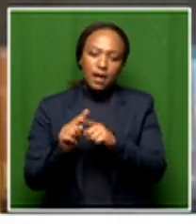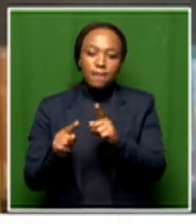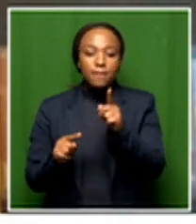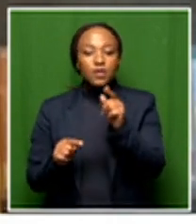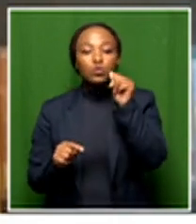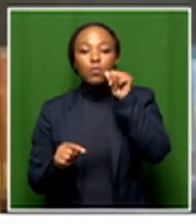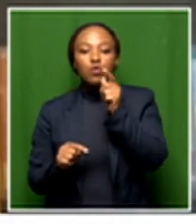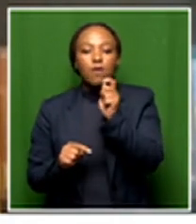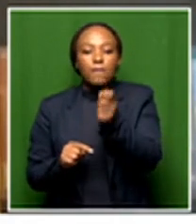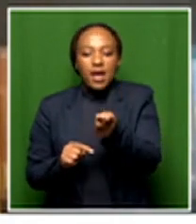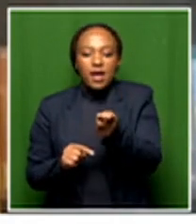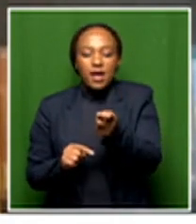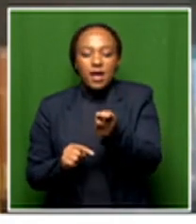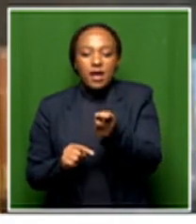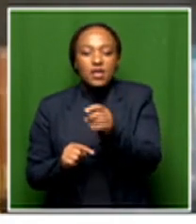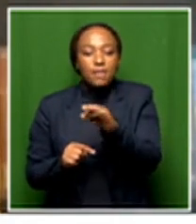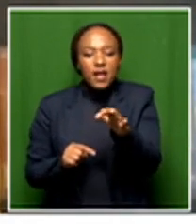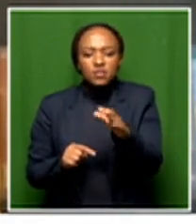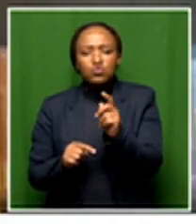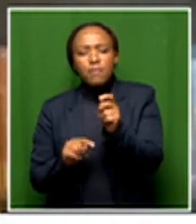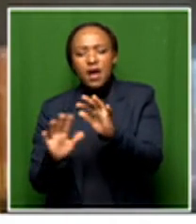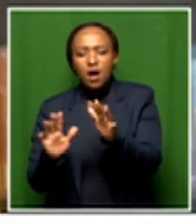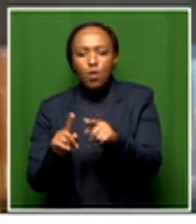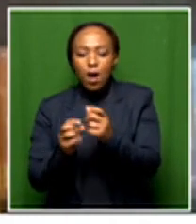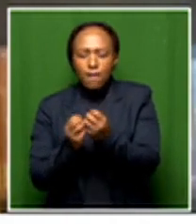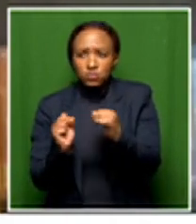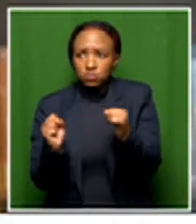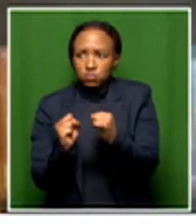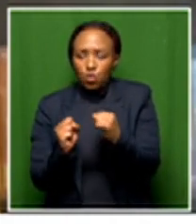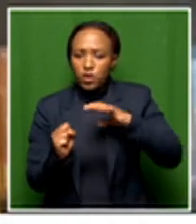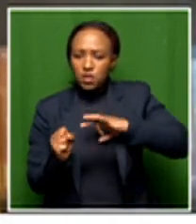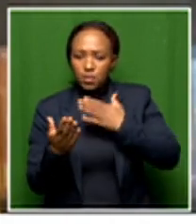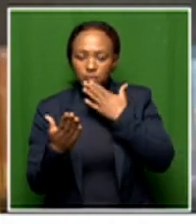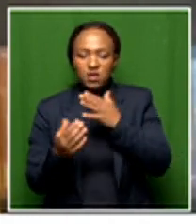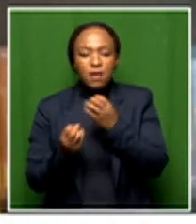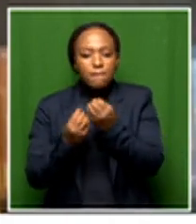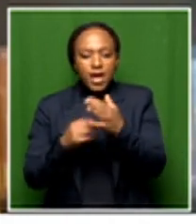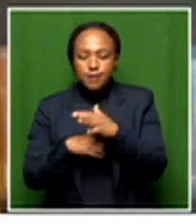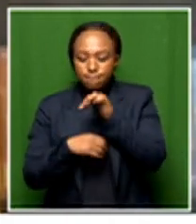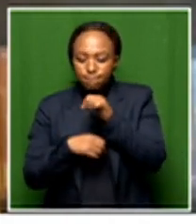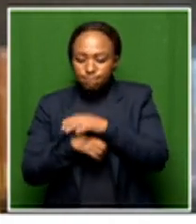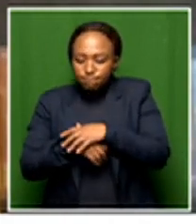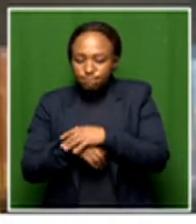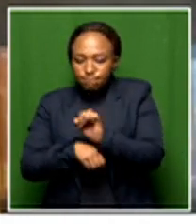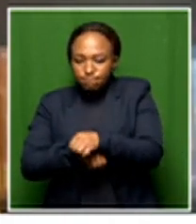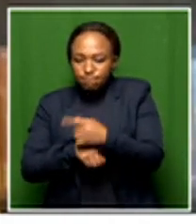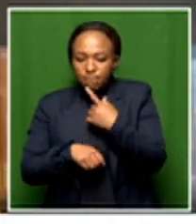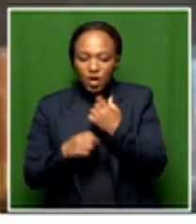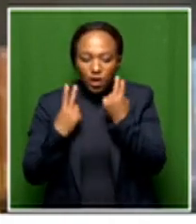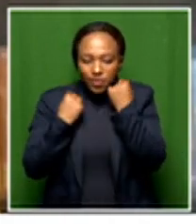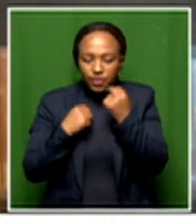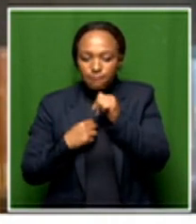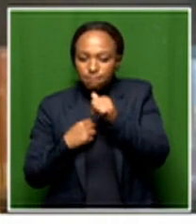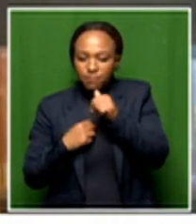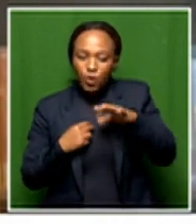bills tomorrow when you're out in the cold? So a lot of them are remaining there, not because their hearts and souls are in the